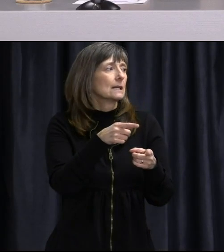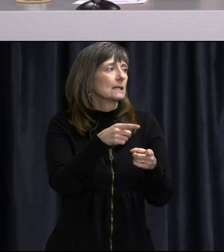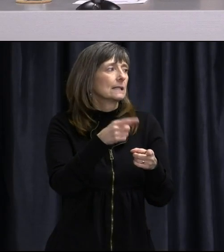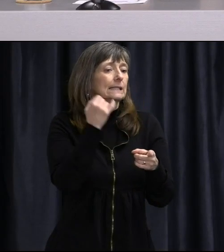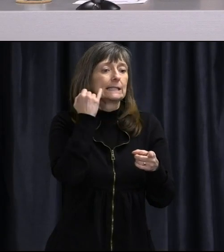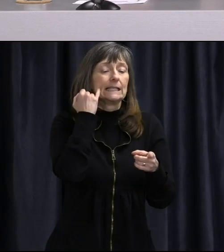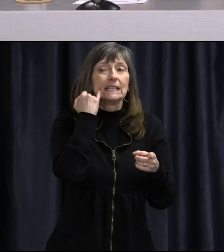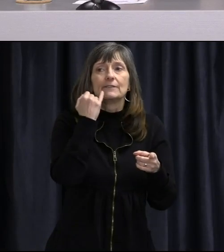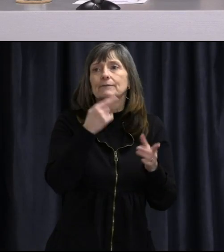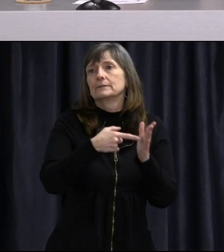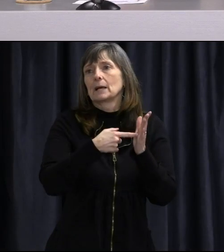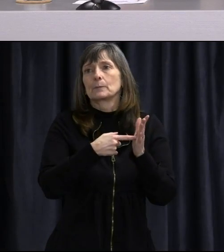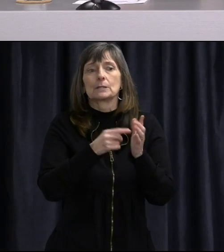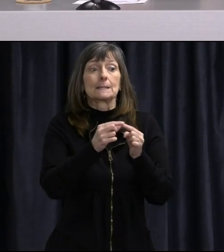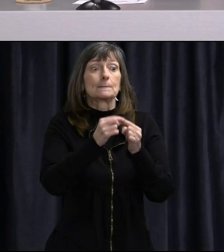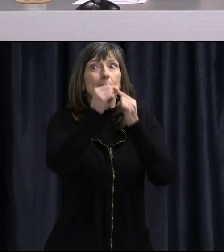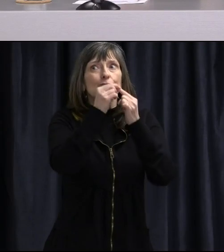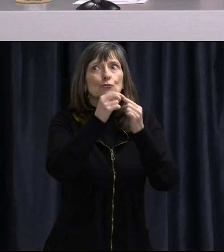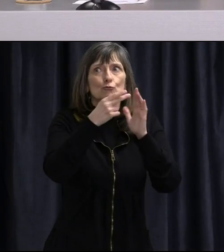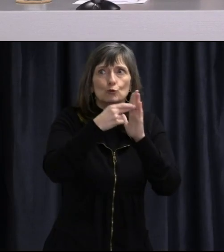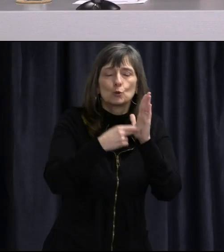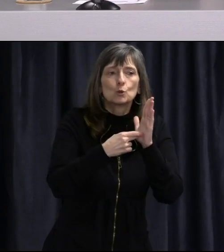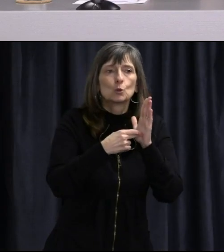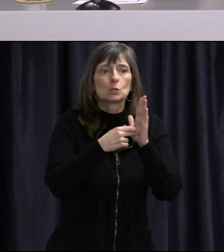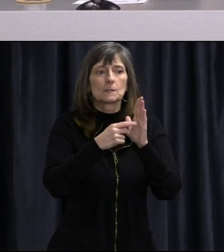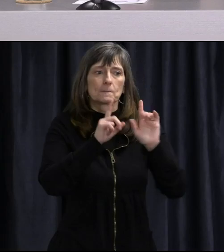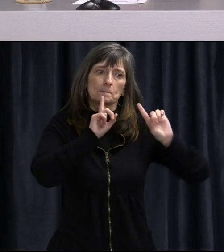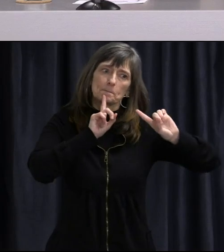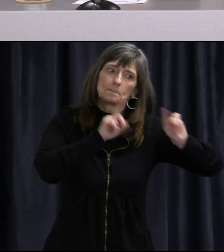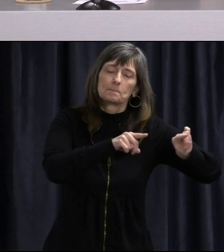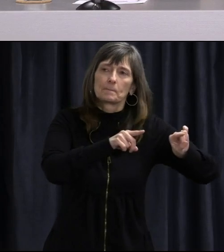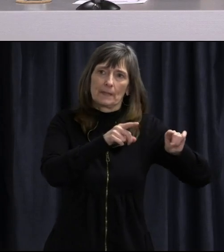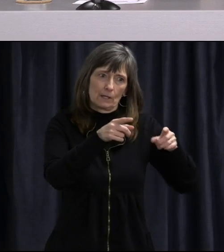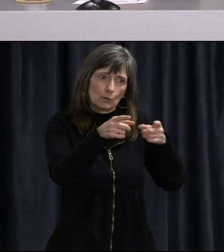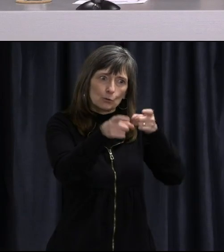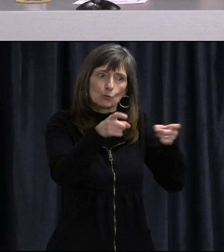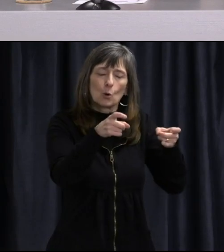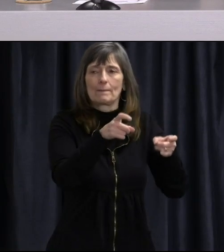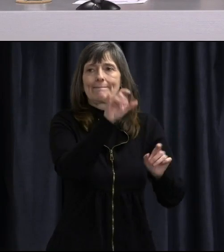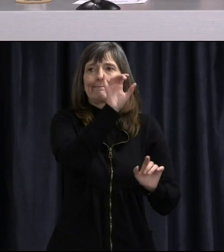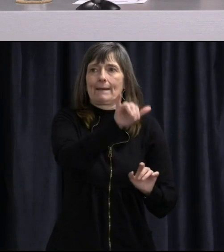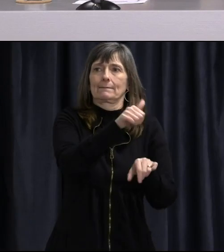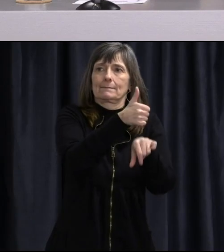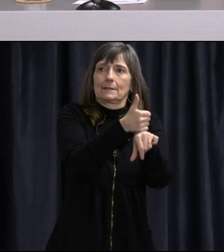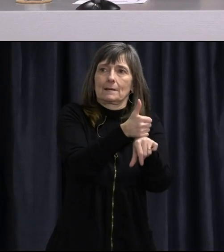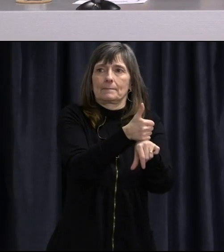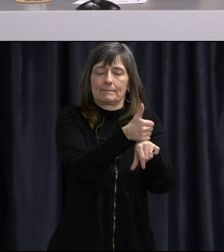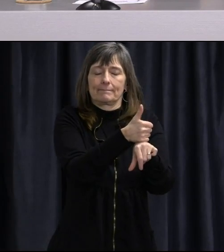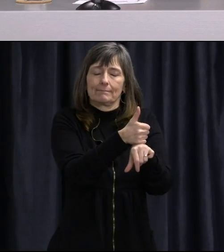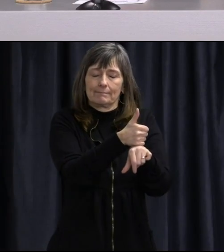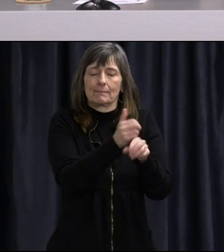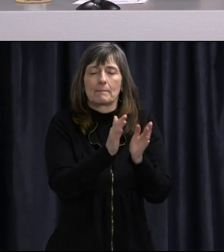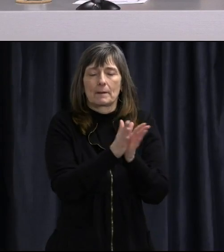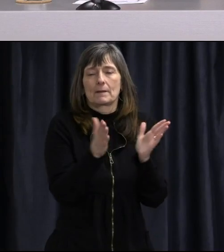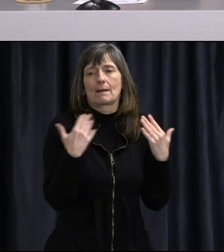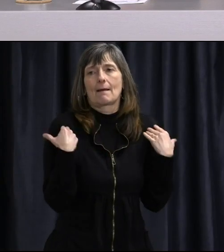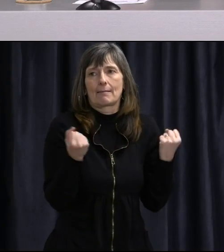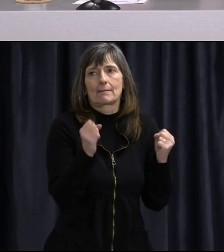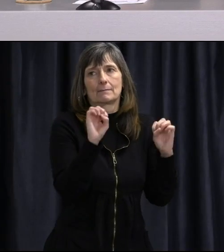special measures would need to be taken in order for us to be able to control that event. And